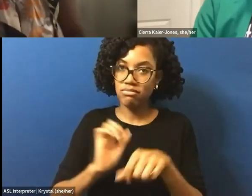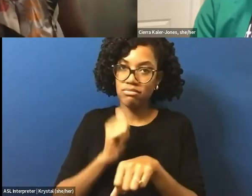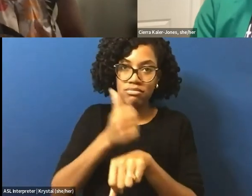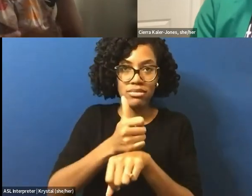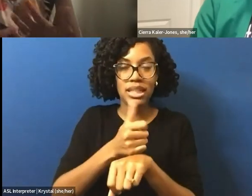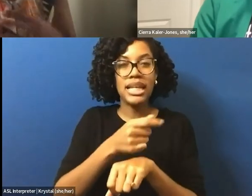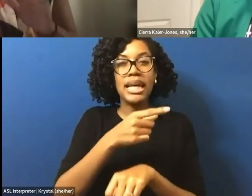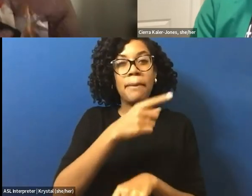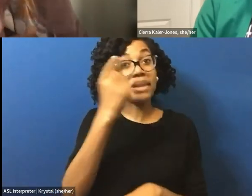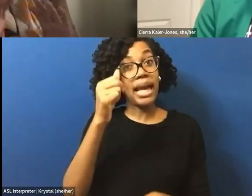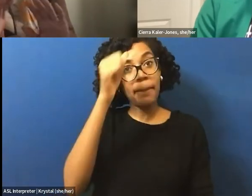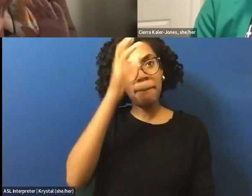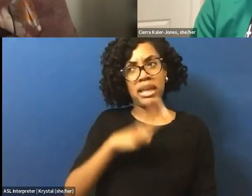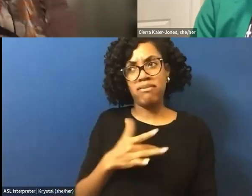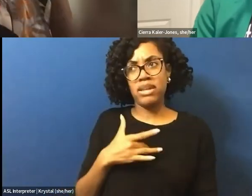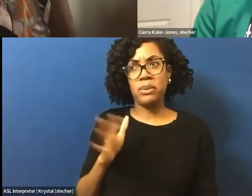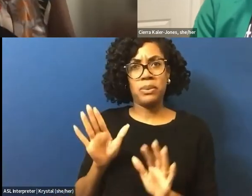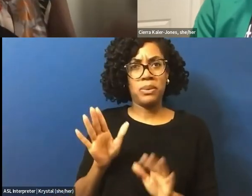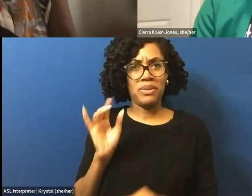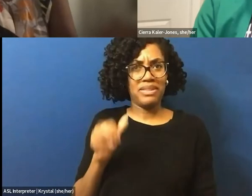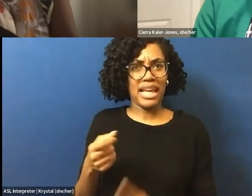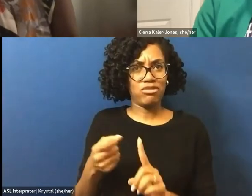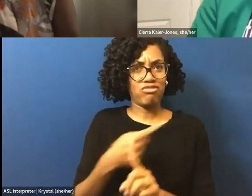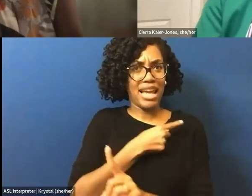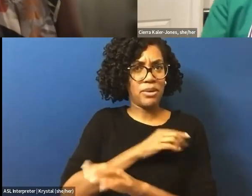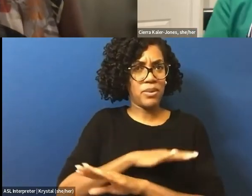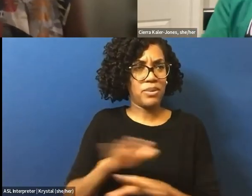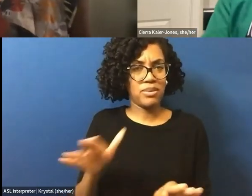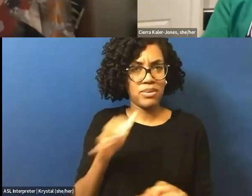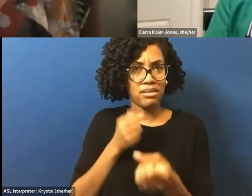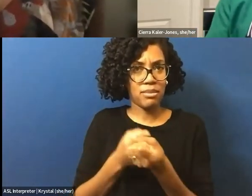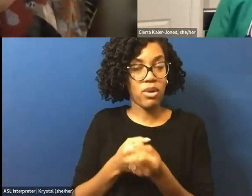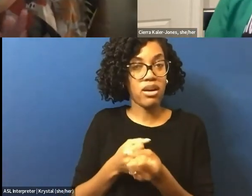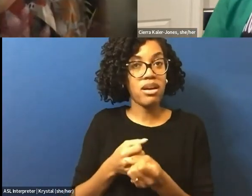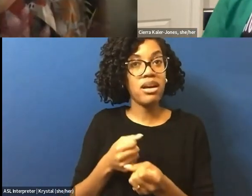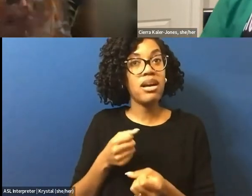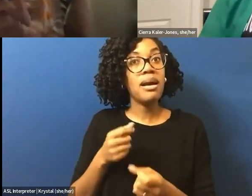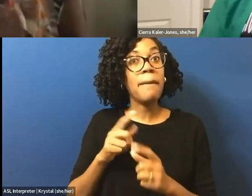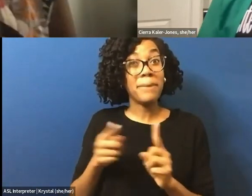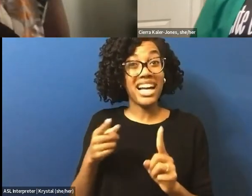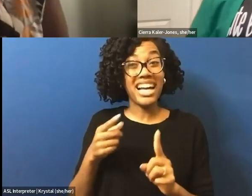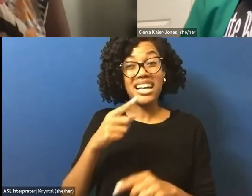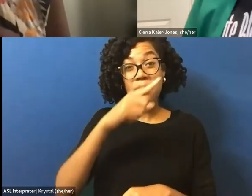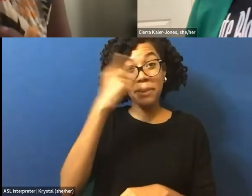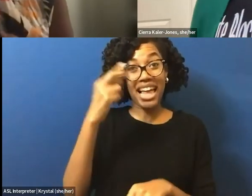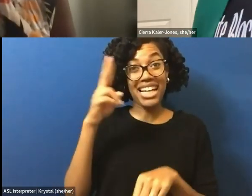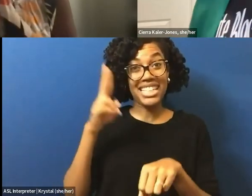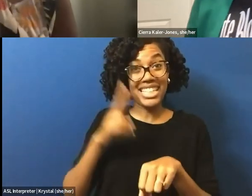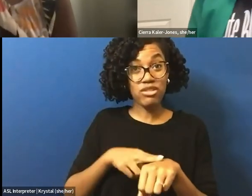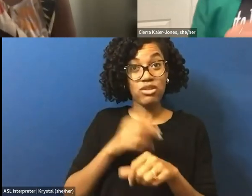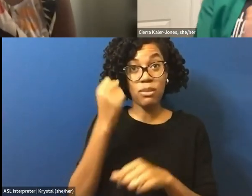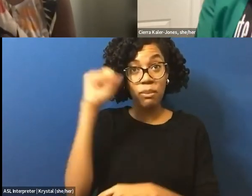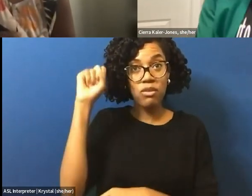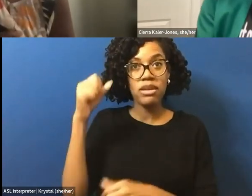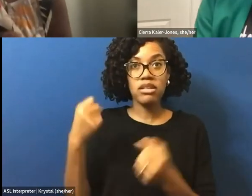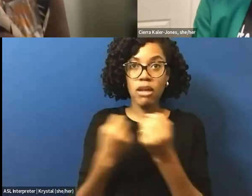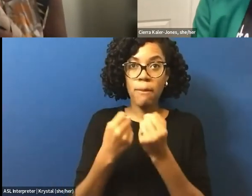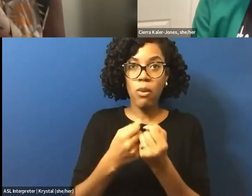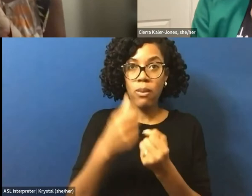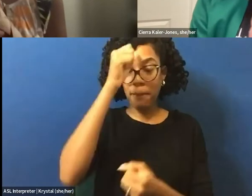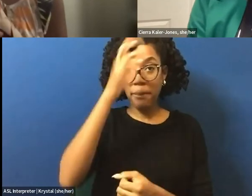line. It's she is on part of it, but everybody else has to follow the gender rules. Wow. Oh my gosh. Wow. Yeah.